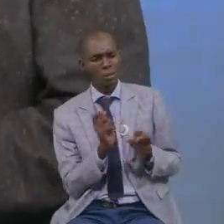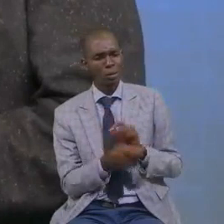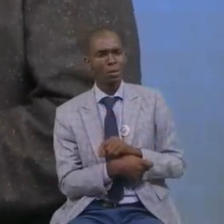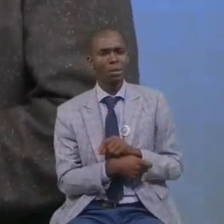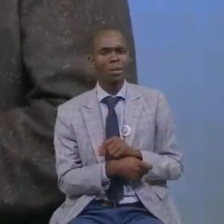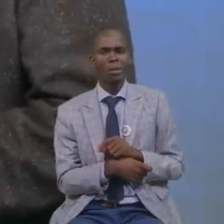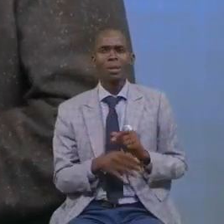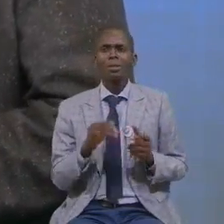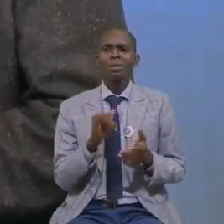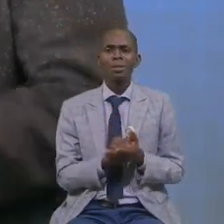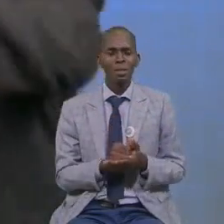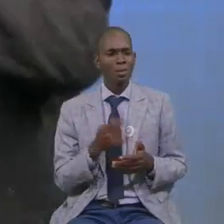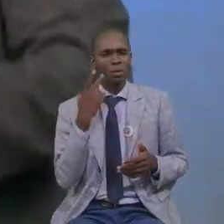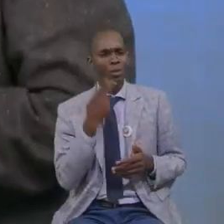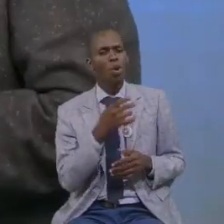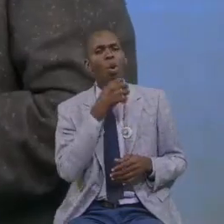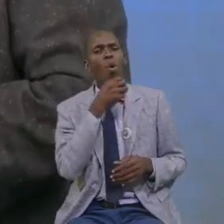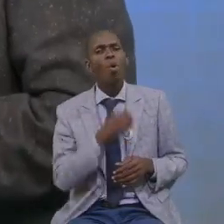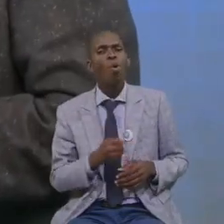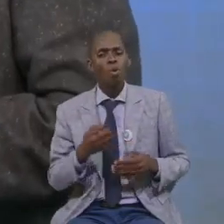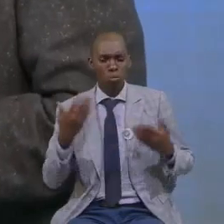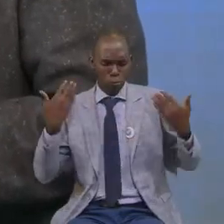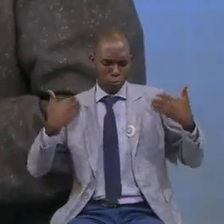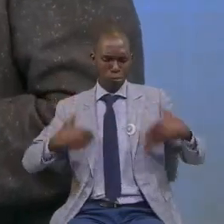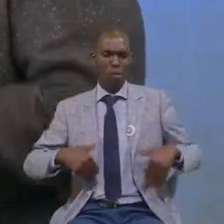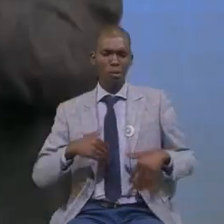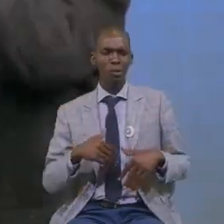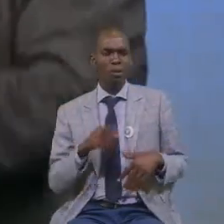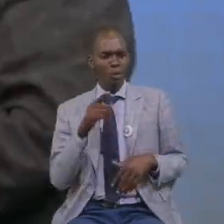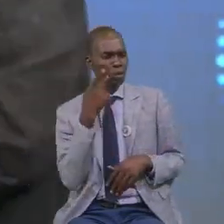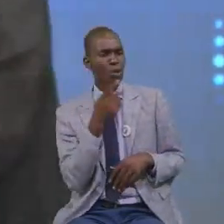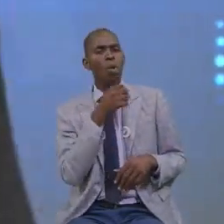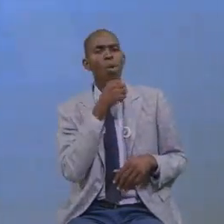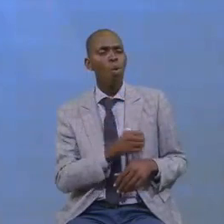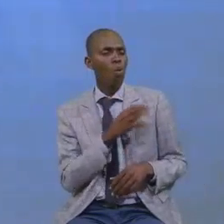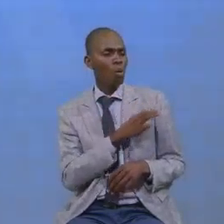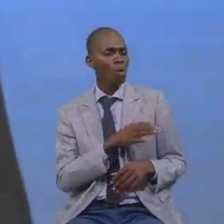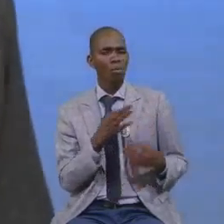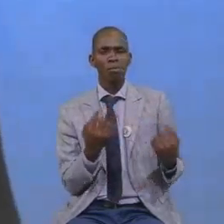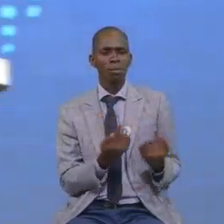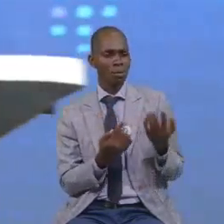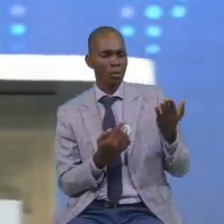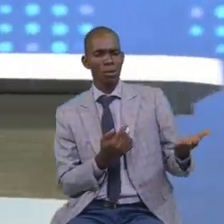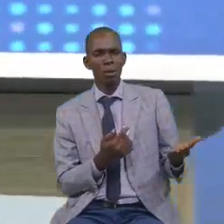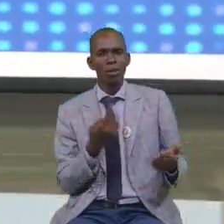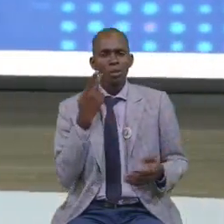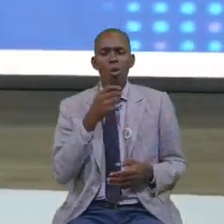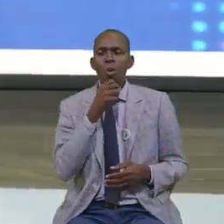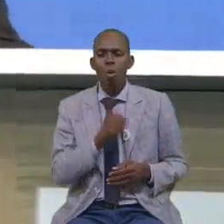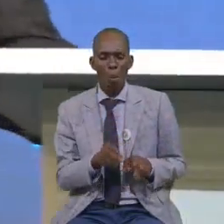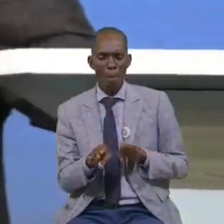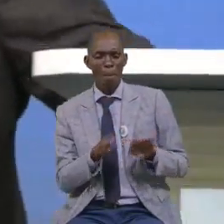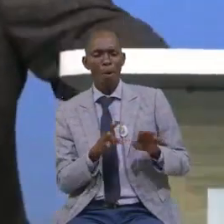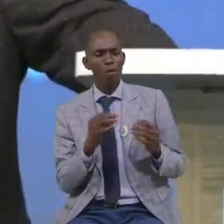old dressing, the same old character, the same old behavior, the